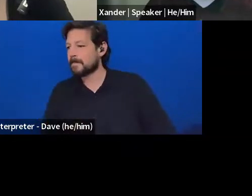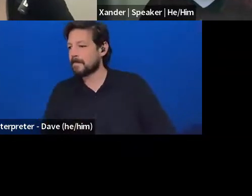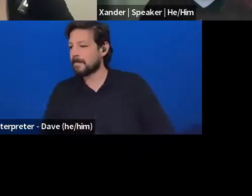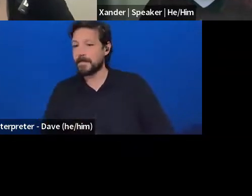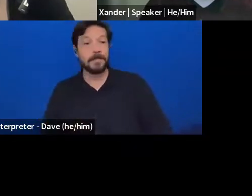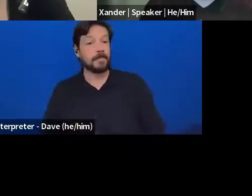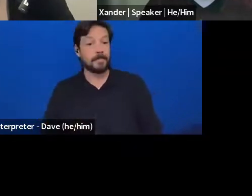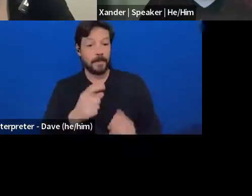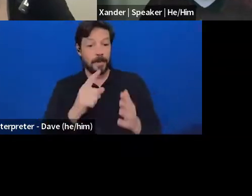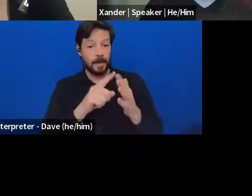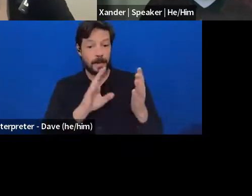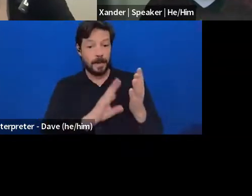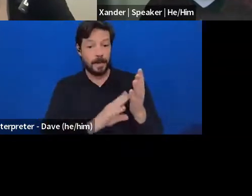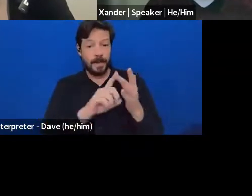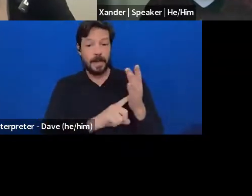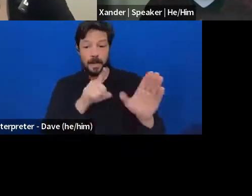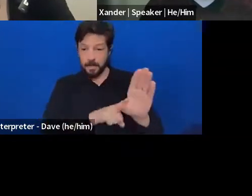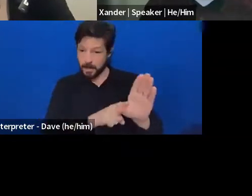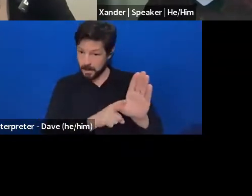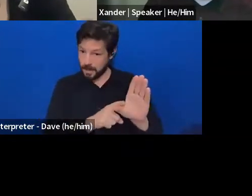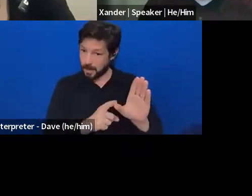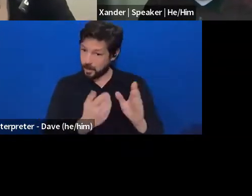Emily, can I throw to you, please, for your story?